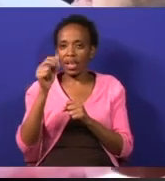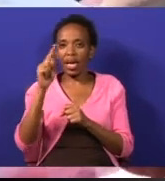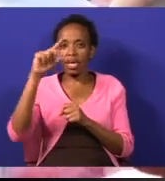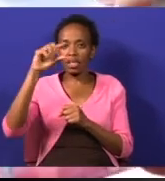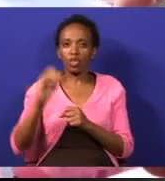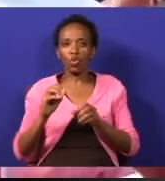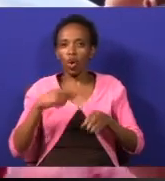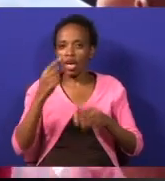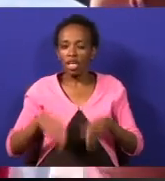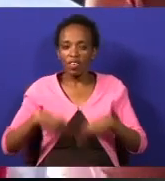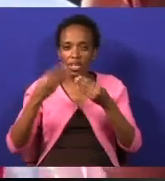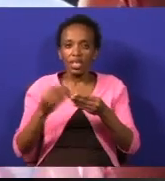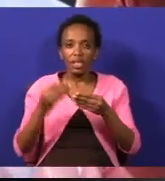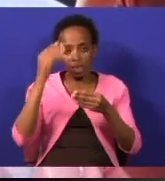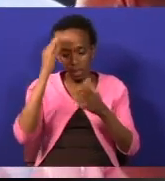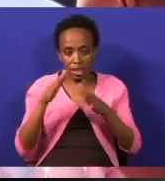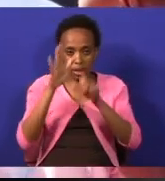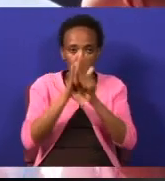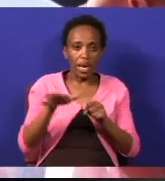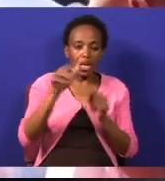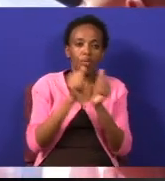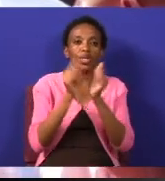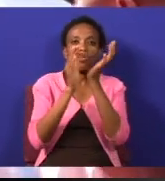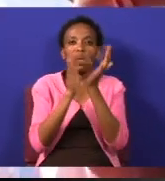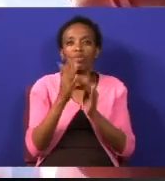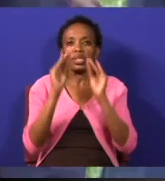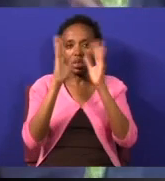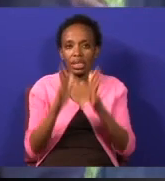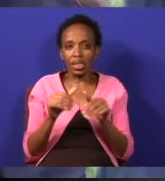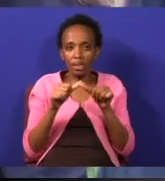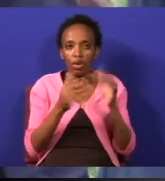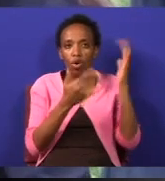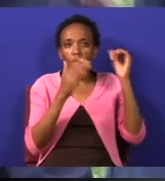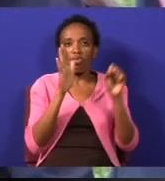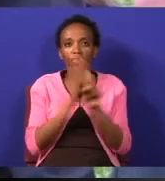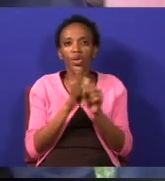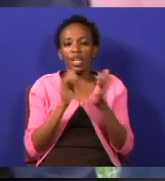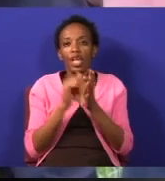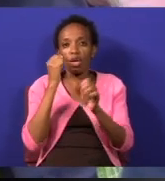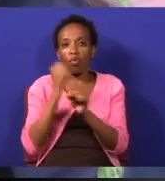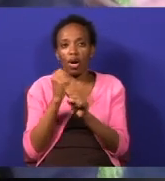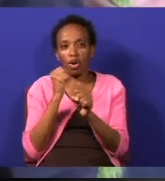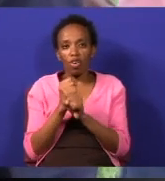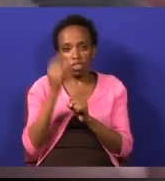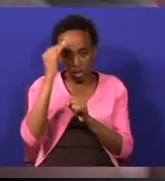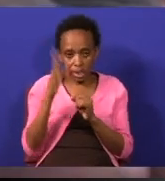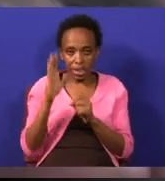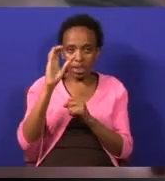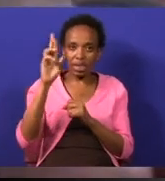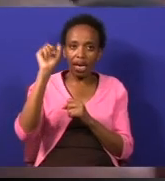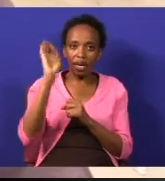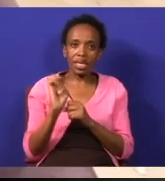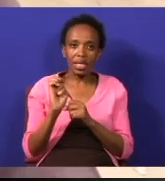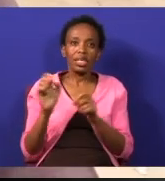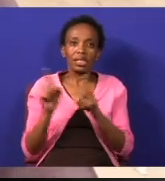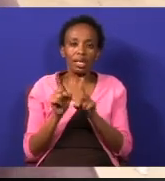pupils and students in the marginalized areas with Bibles, teachers remain hopeful that the performance of students in CRE and